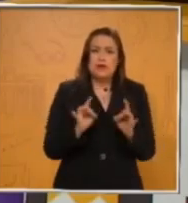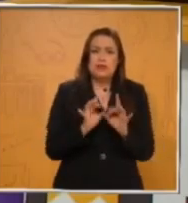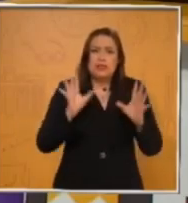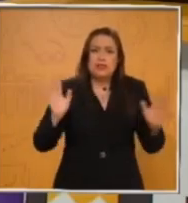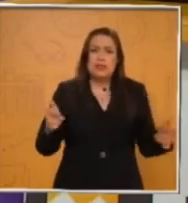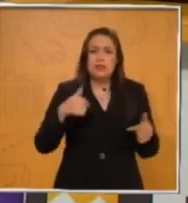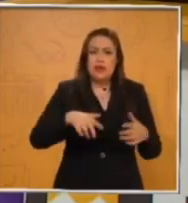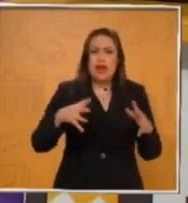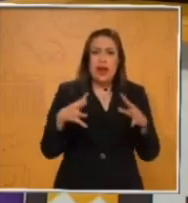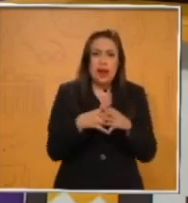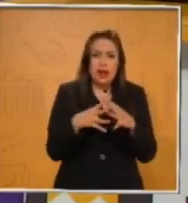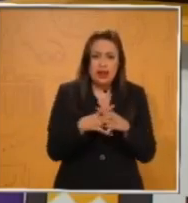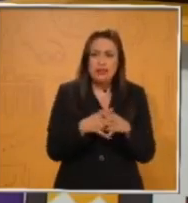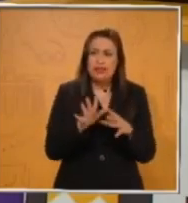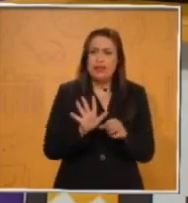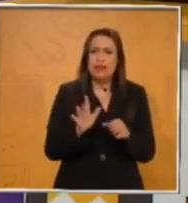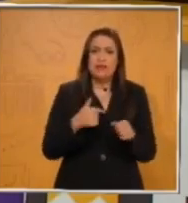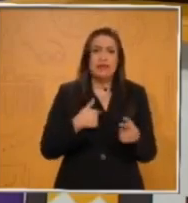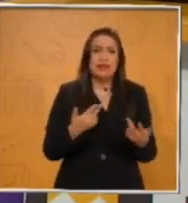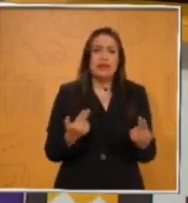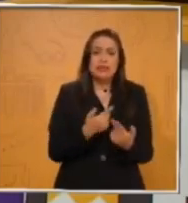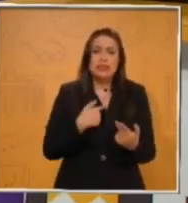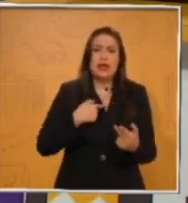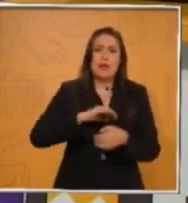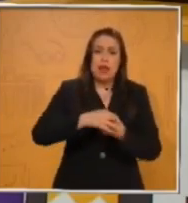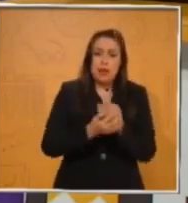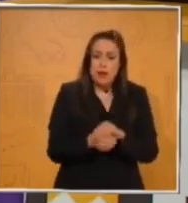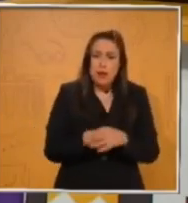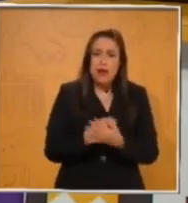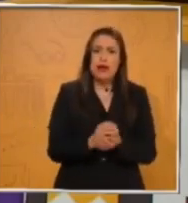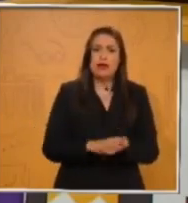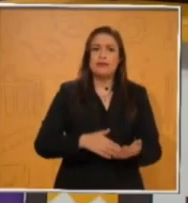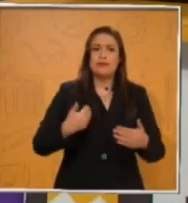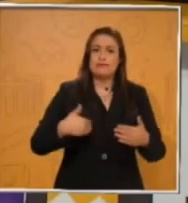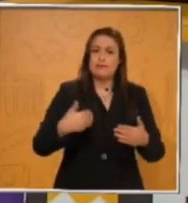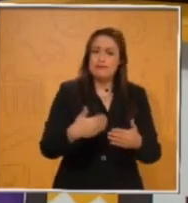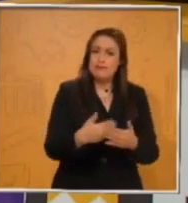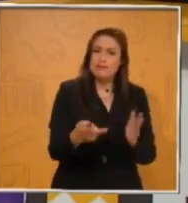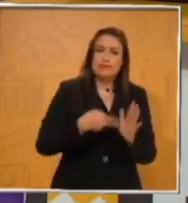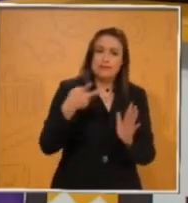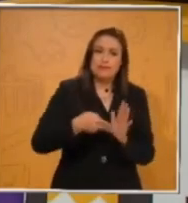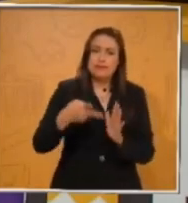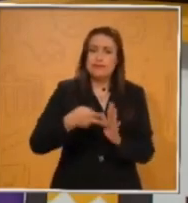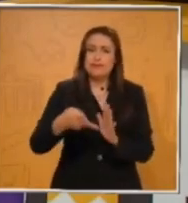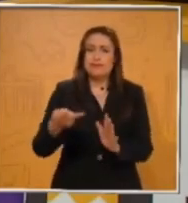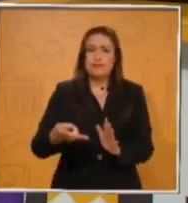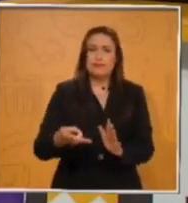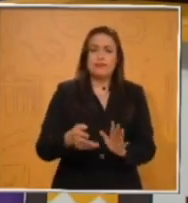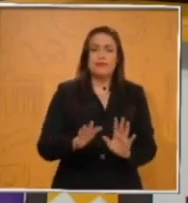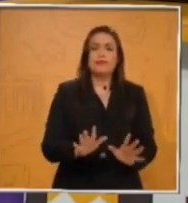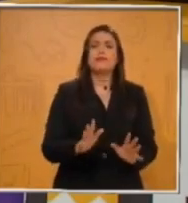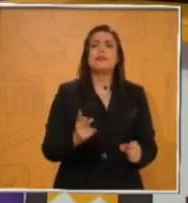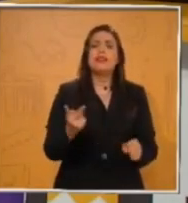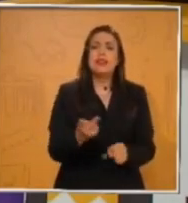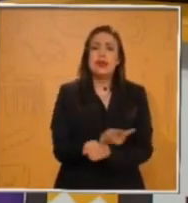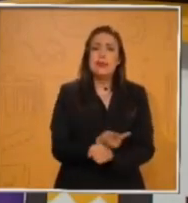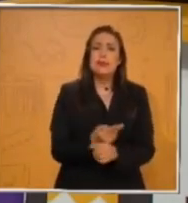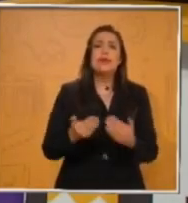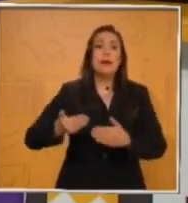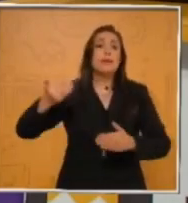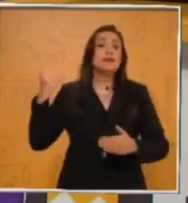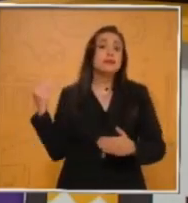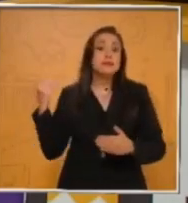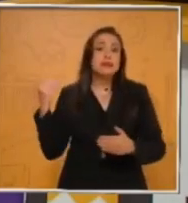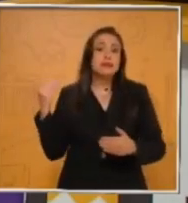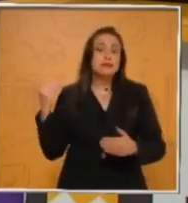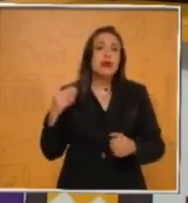it's necessary to wash our hands, just like I did it before. What happened in past?